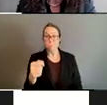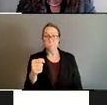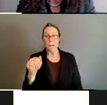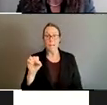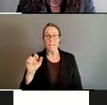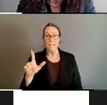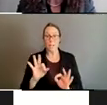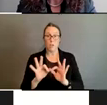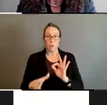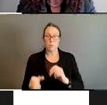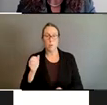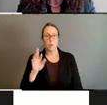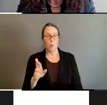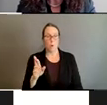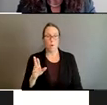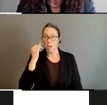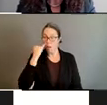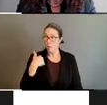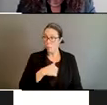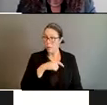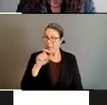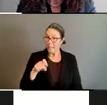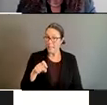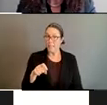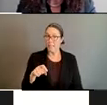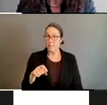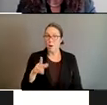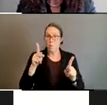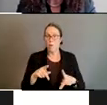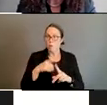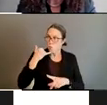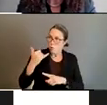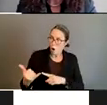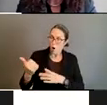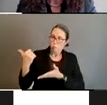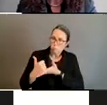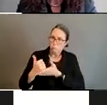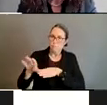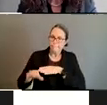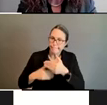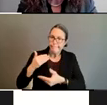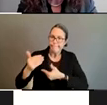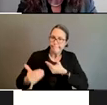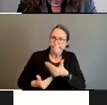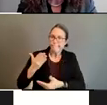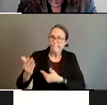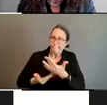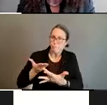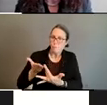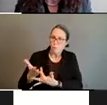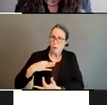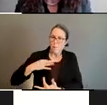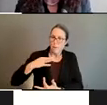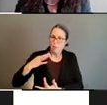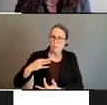or, you know, we need to have somebody call them and to be able to help them out with the application. And like right now, the phase that, you